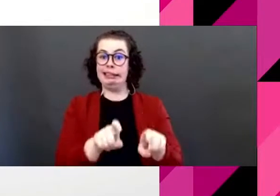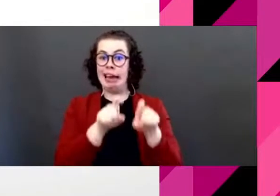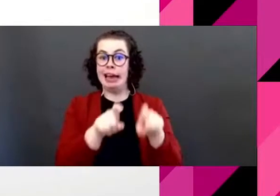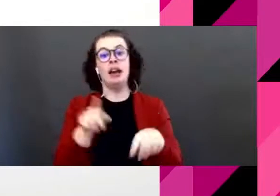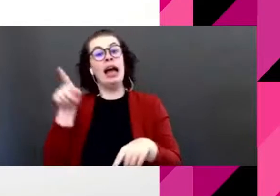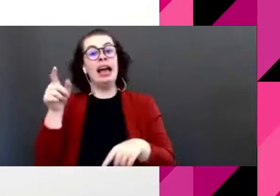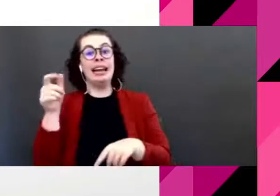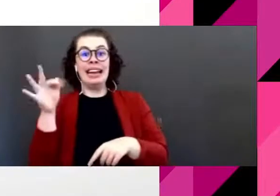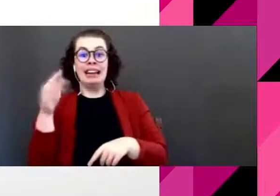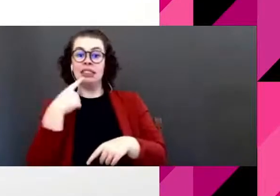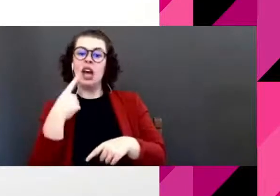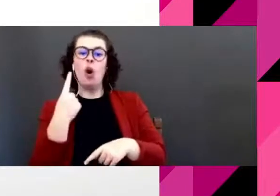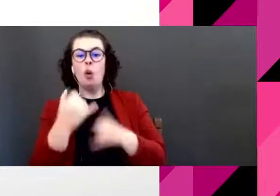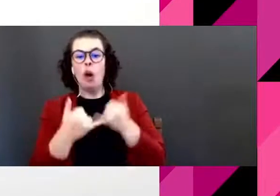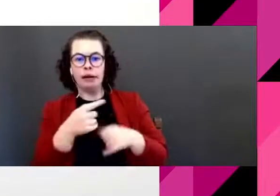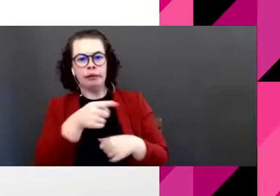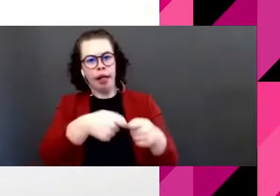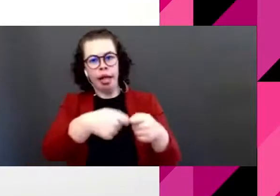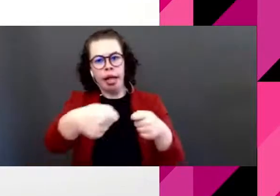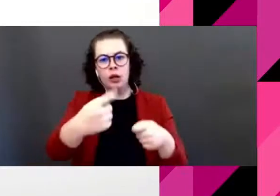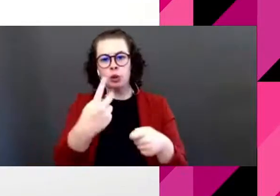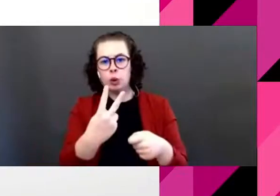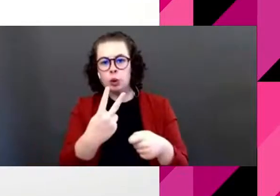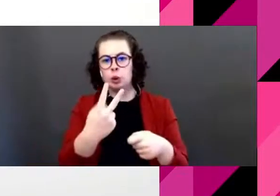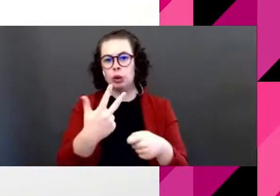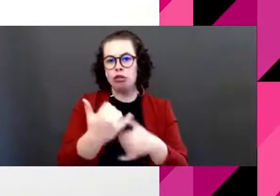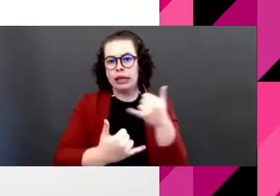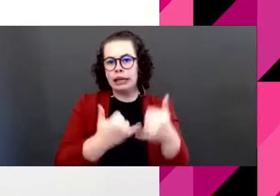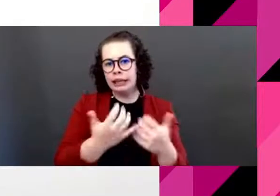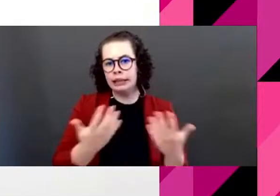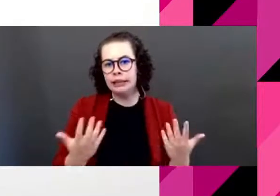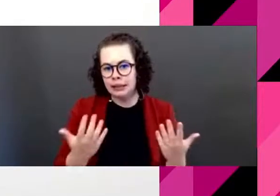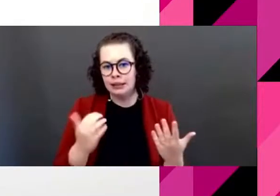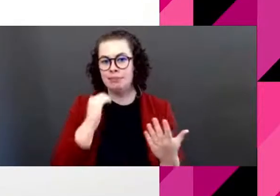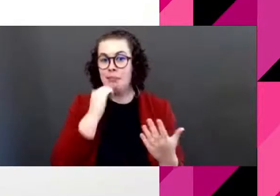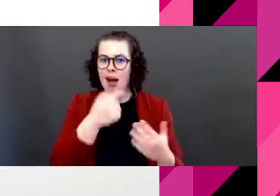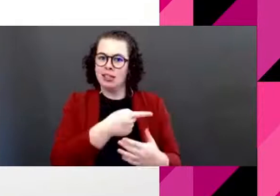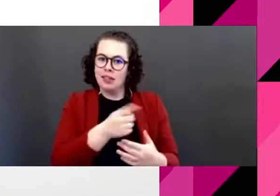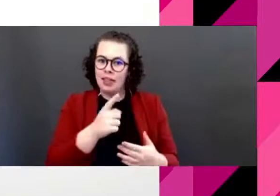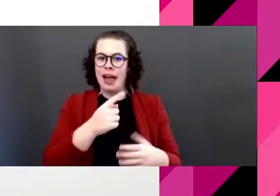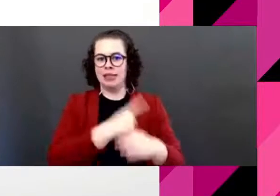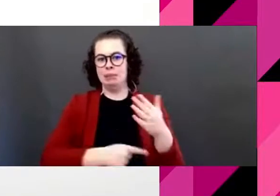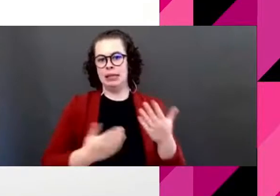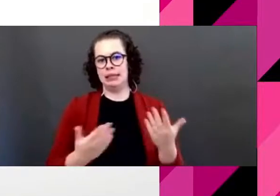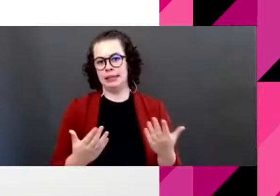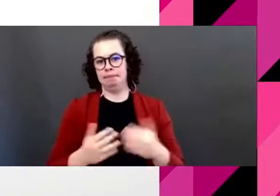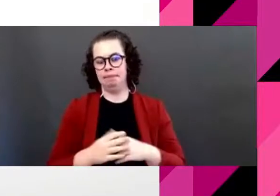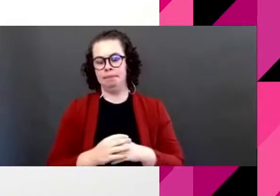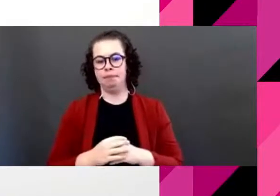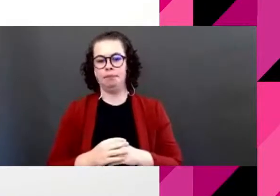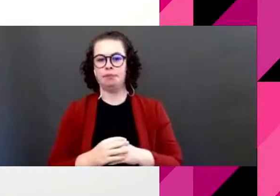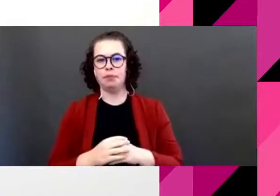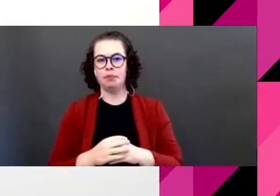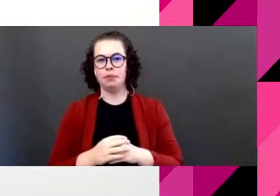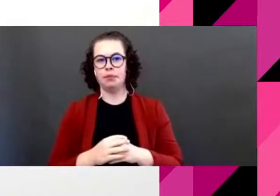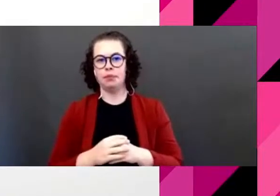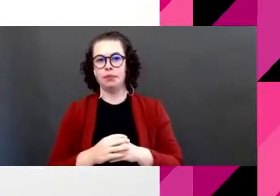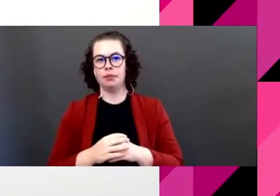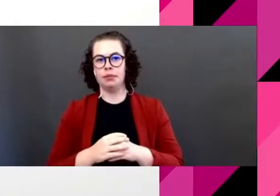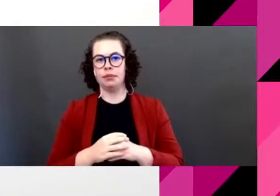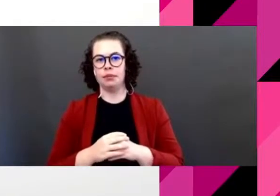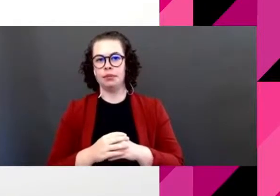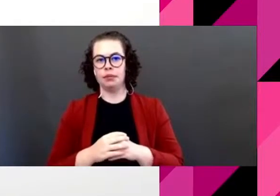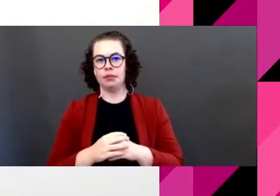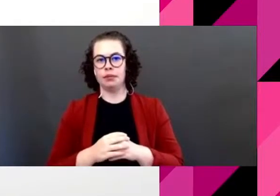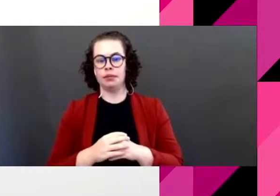by the criminal responsibility. In these centers, they will